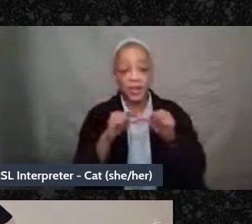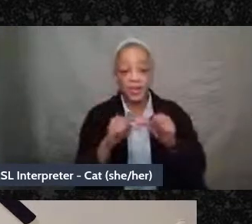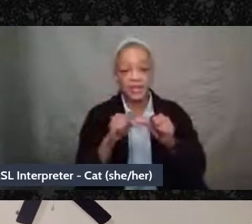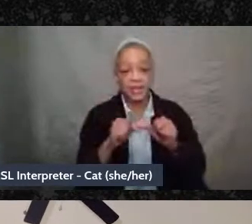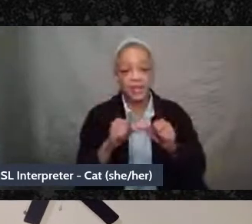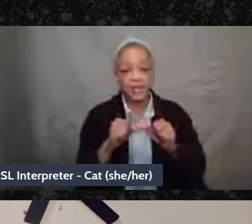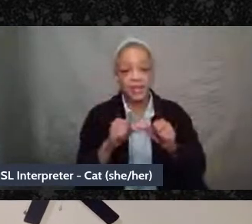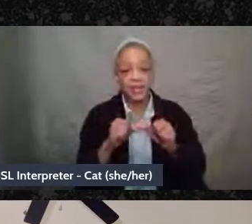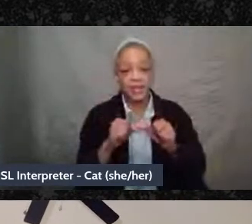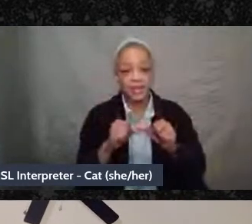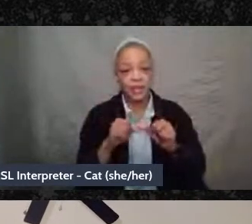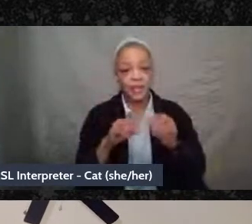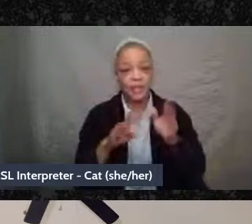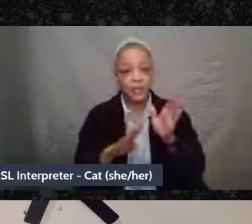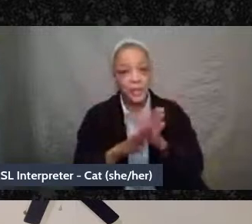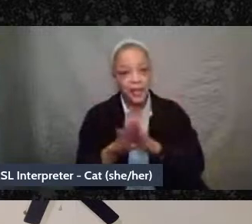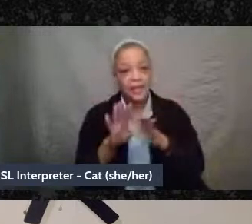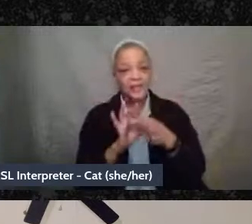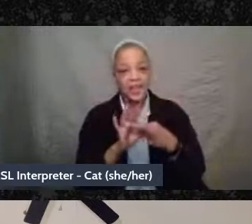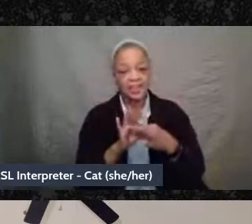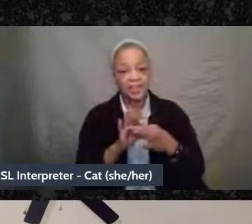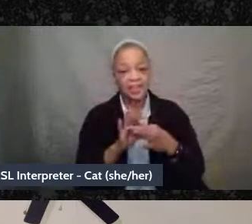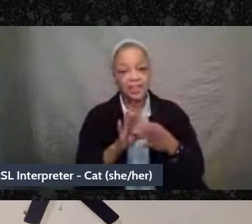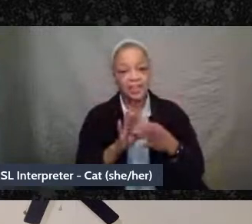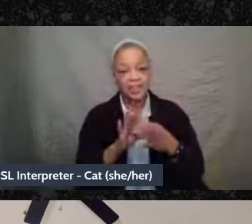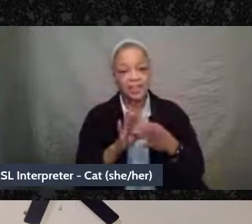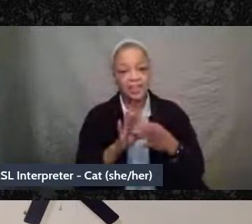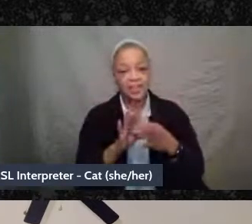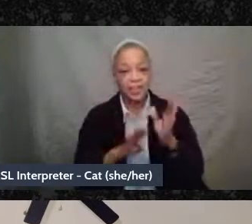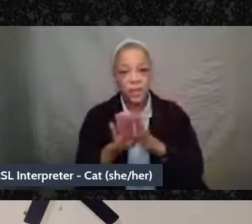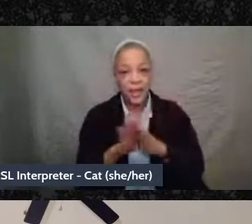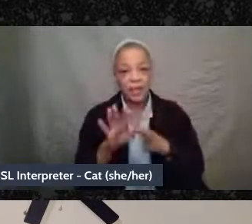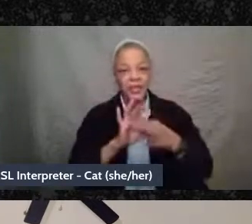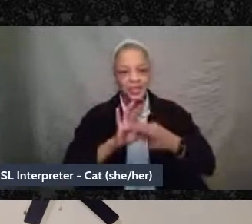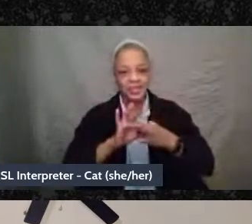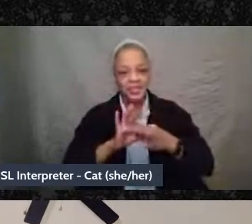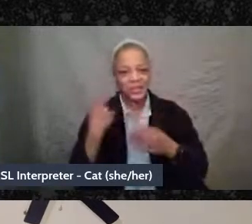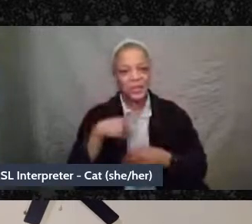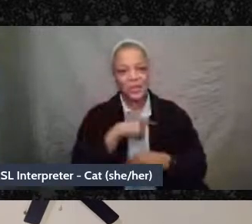those connections and to build those relationships, so that we can